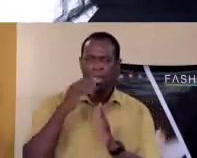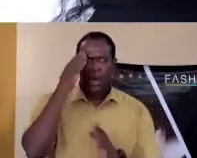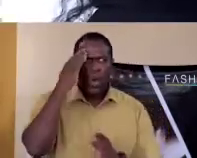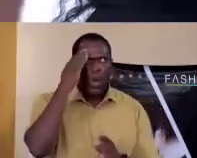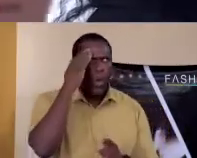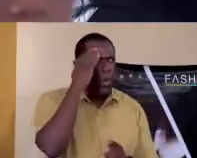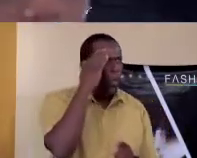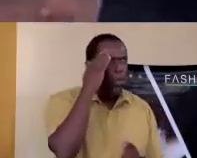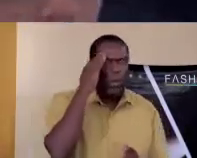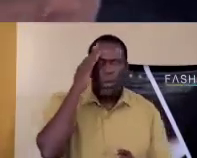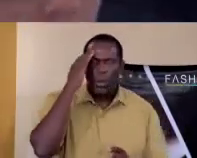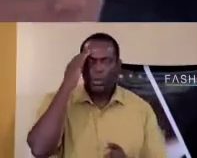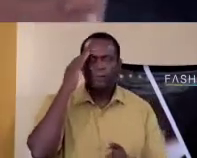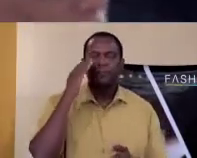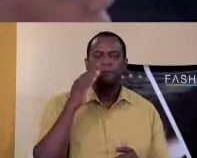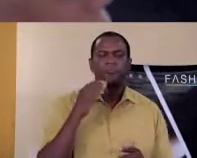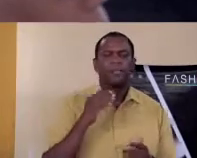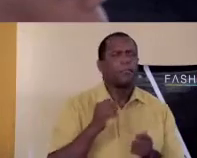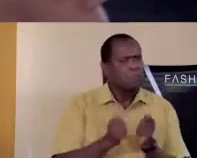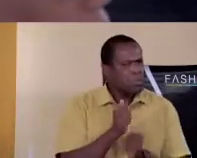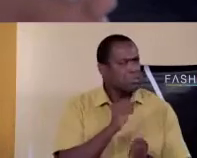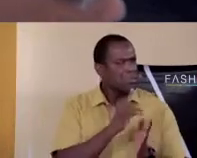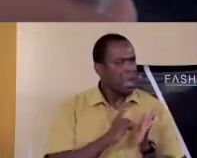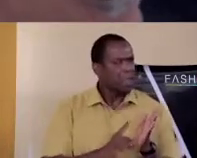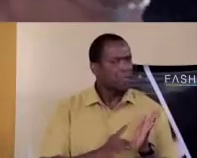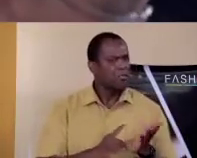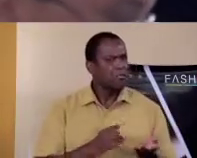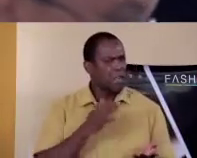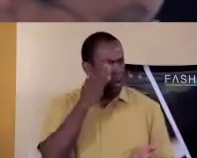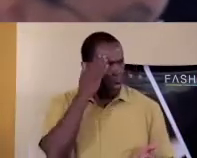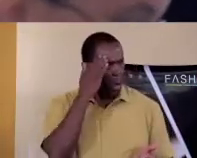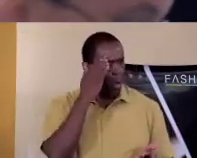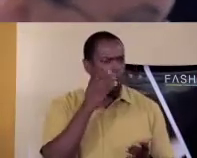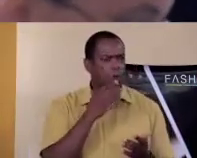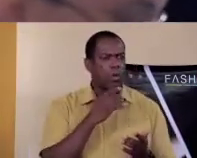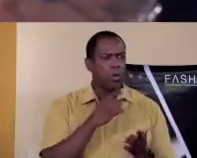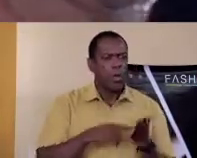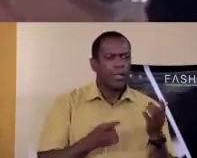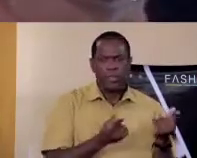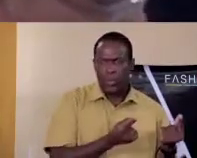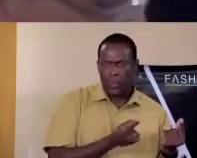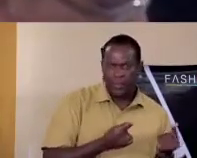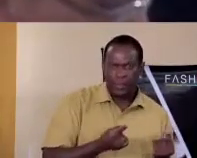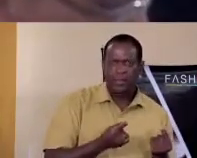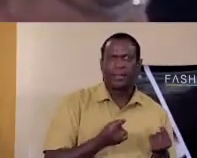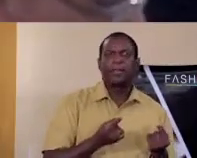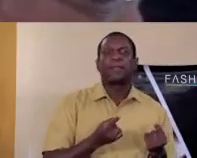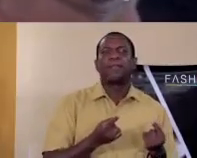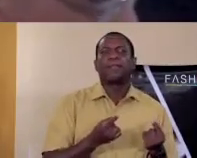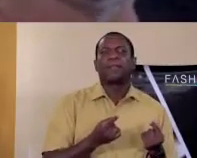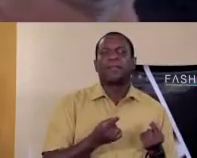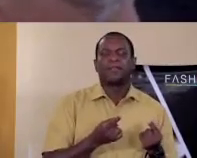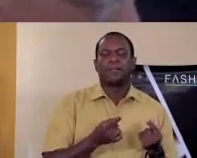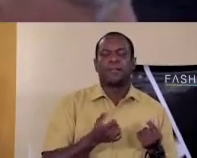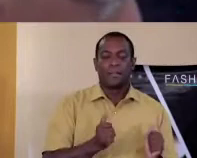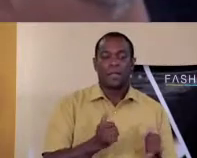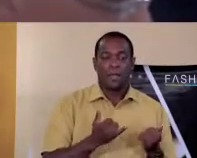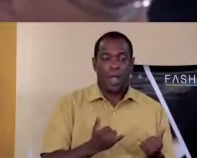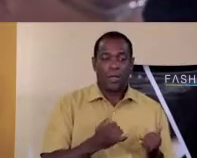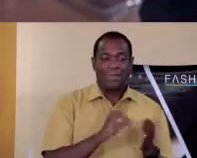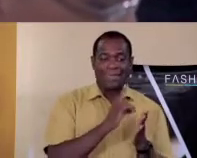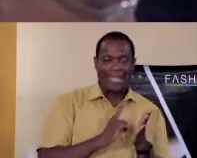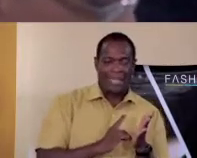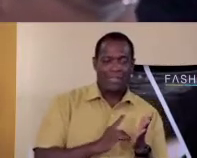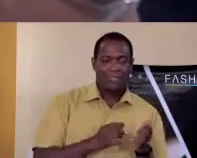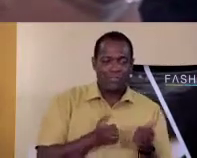and most of them. The thing with trying to now sell that to a public that is internationally